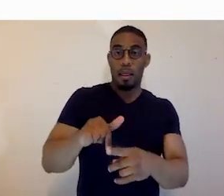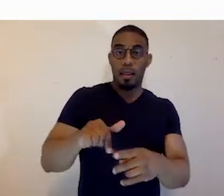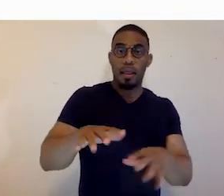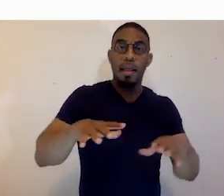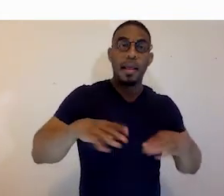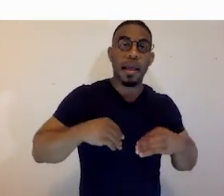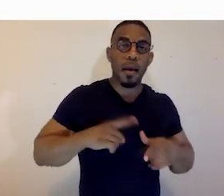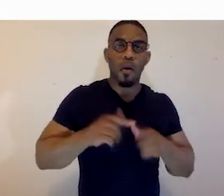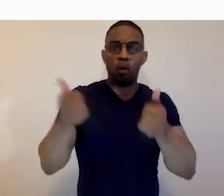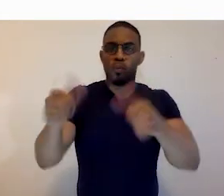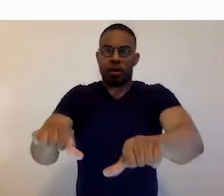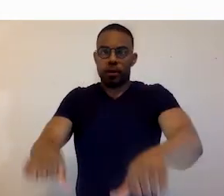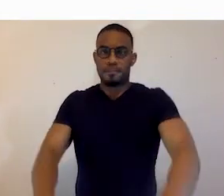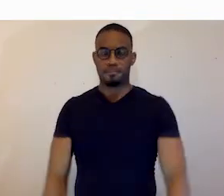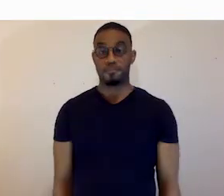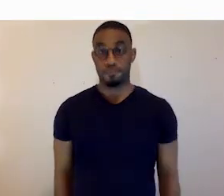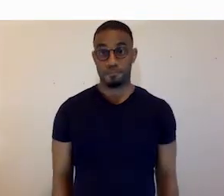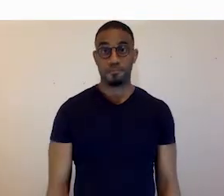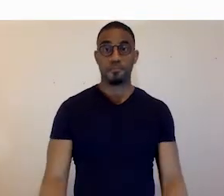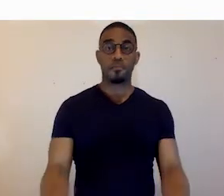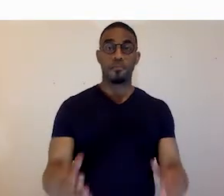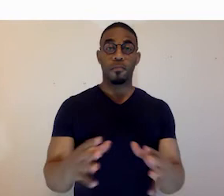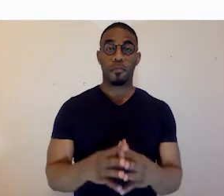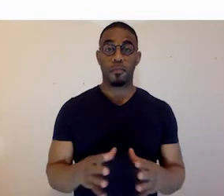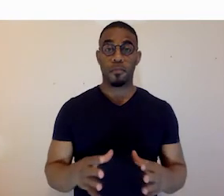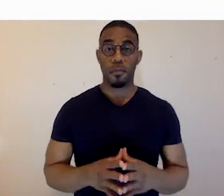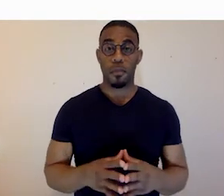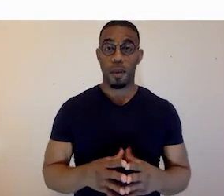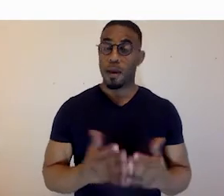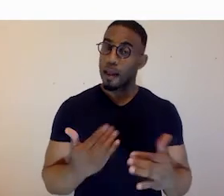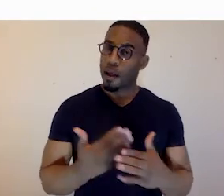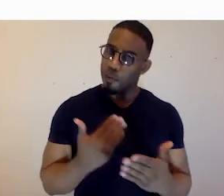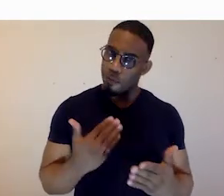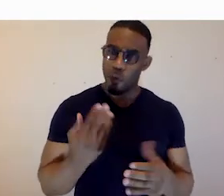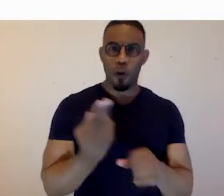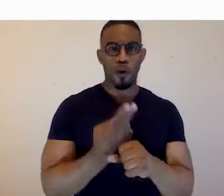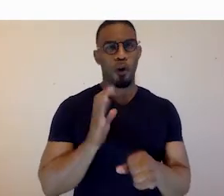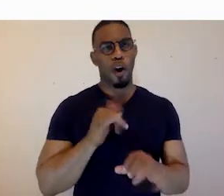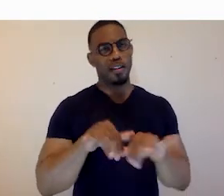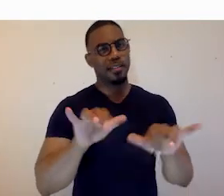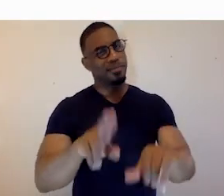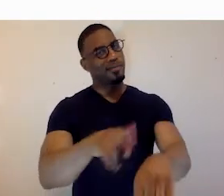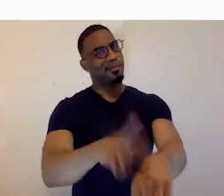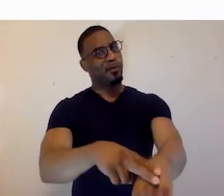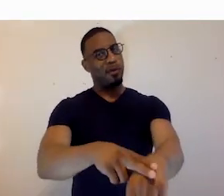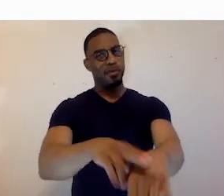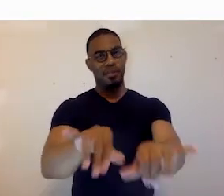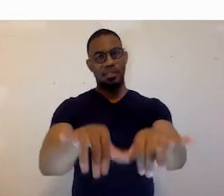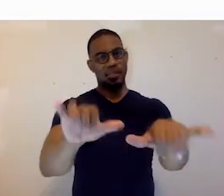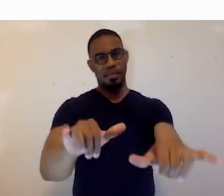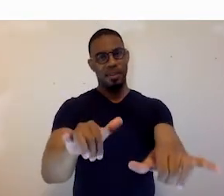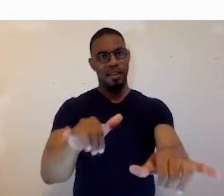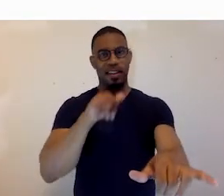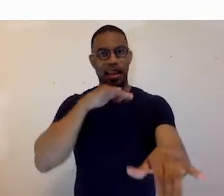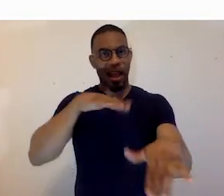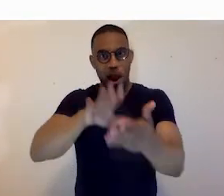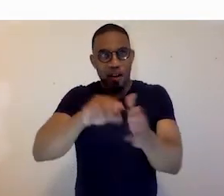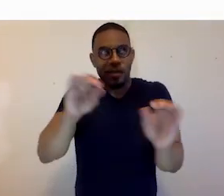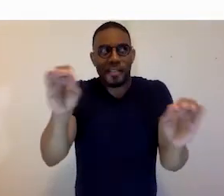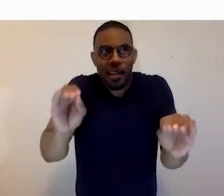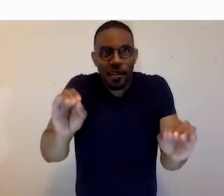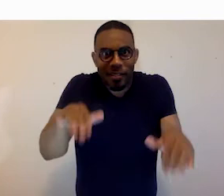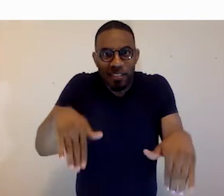accept or reject, right? Now, before using our system, of course, the system hasn't learned